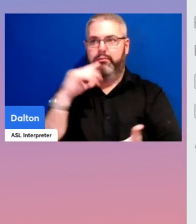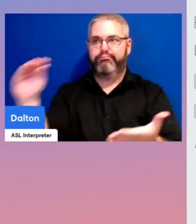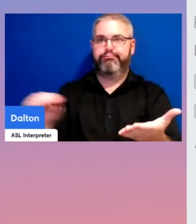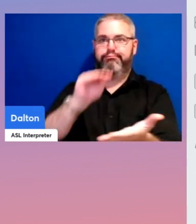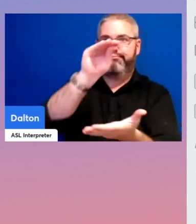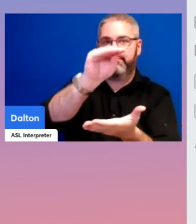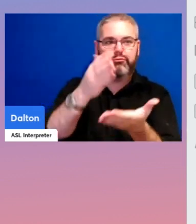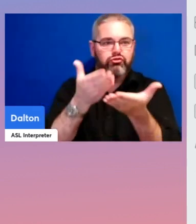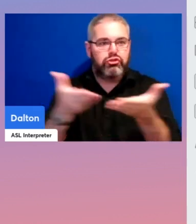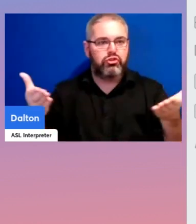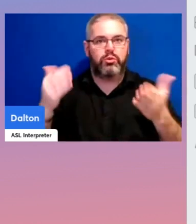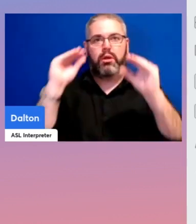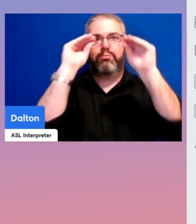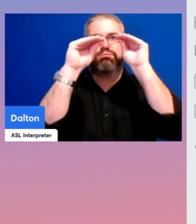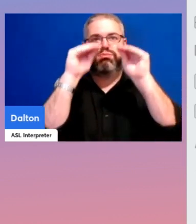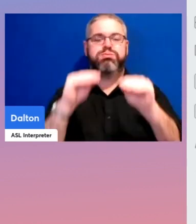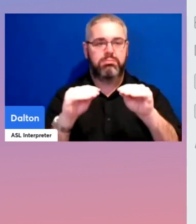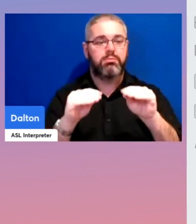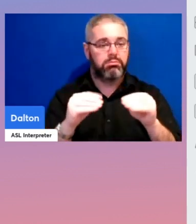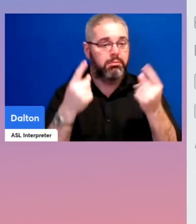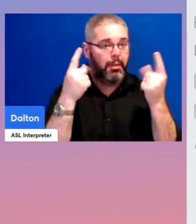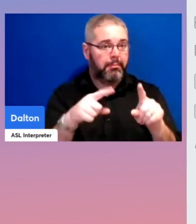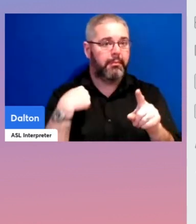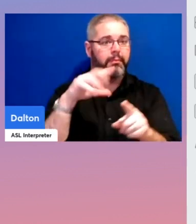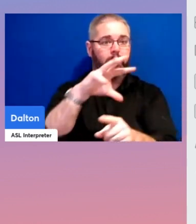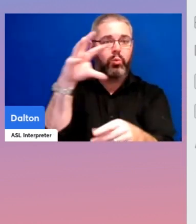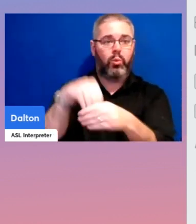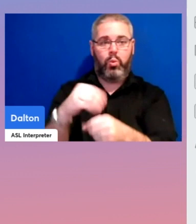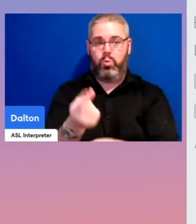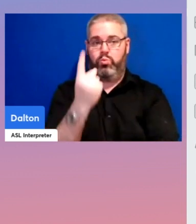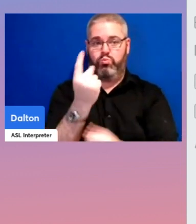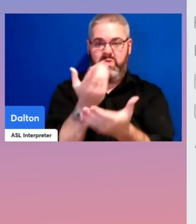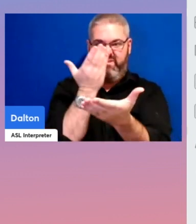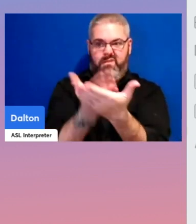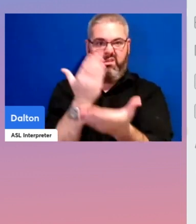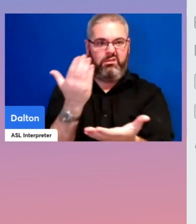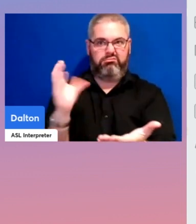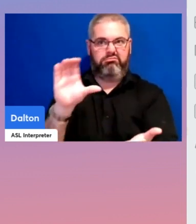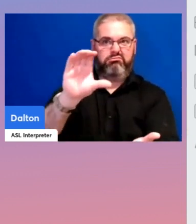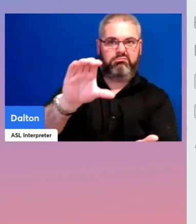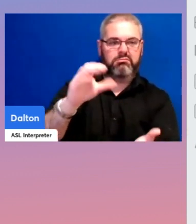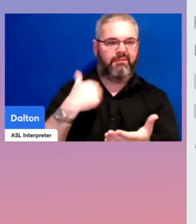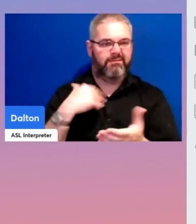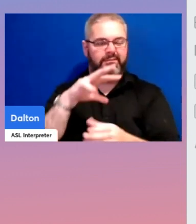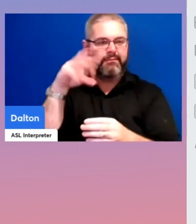resources. In this case, I've included one validation block that makes sure that